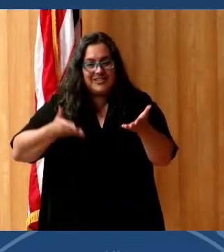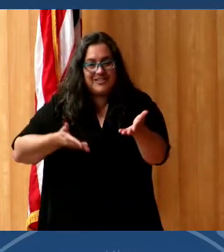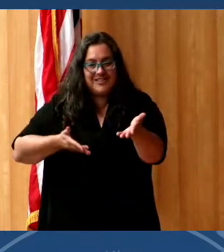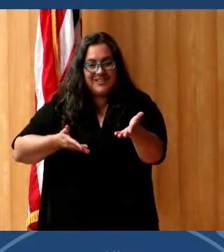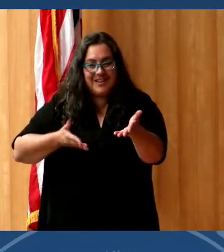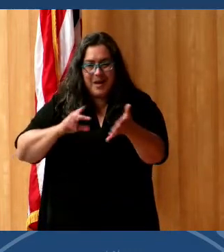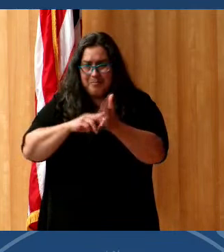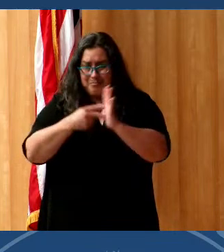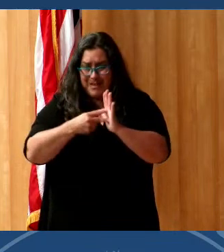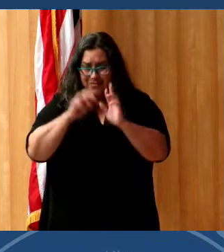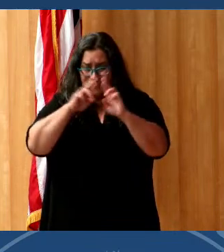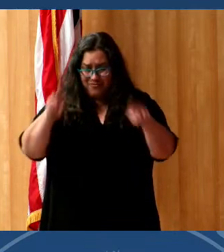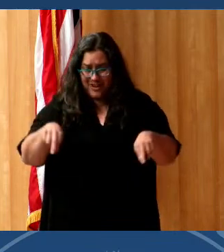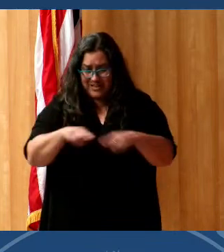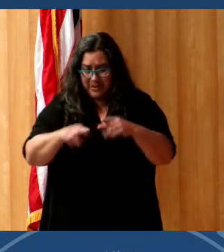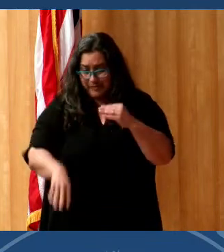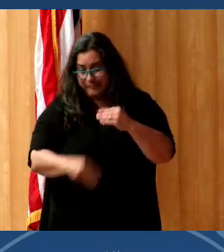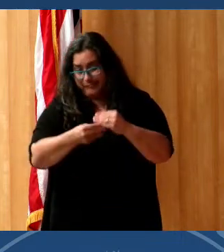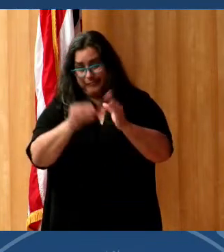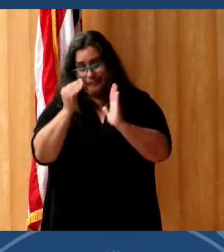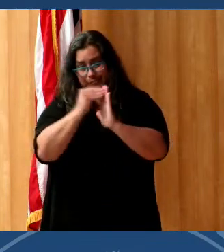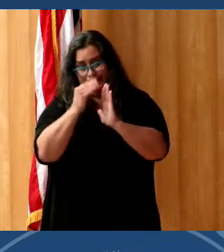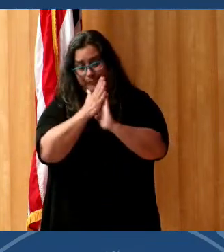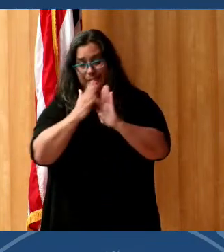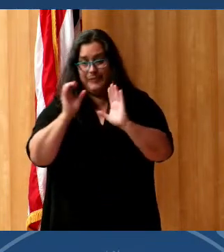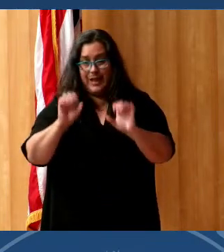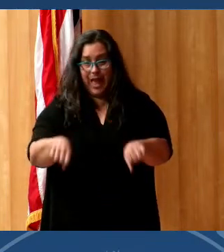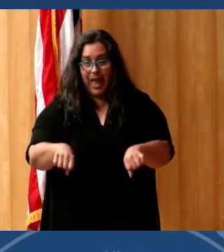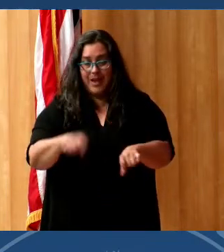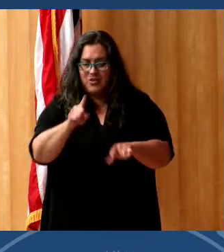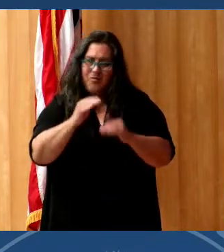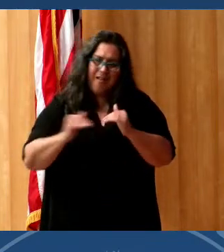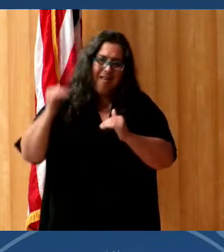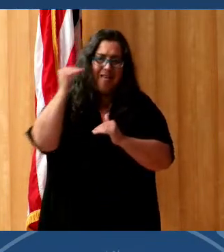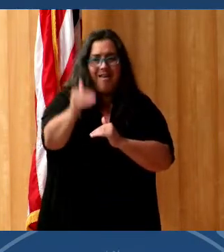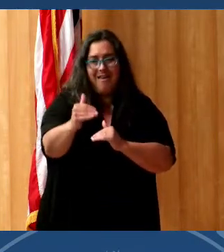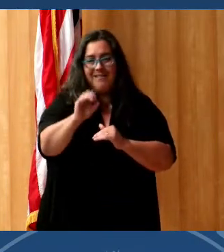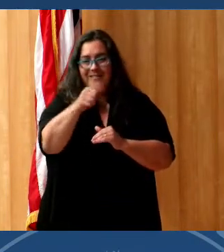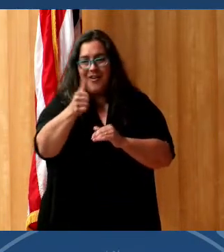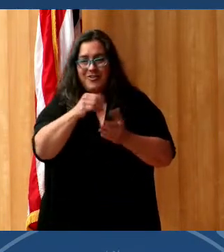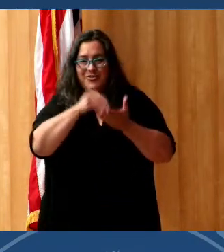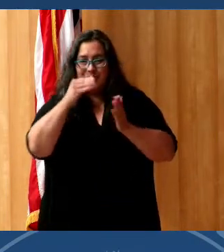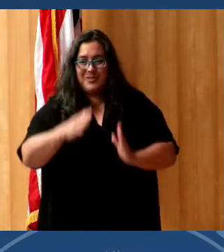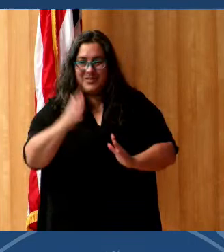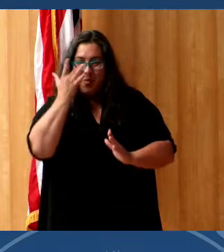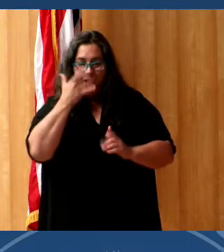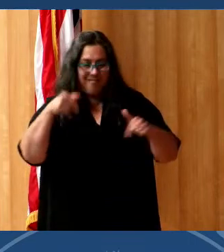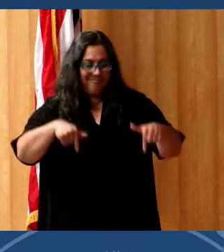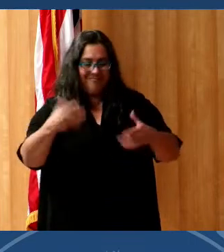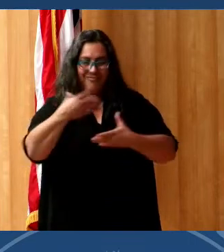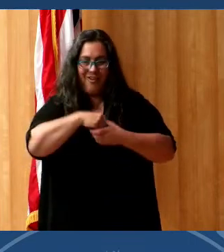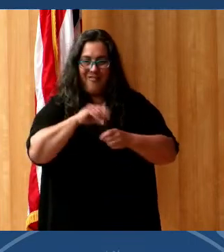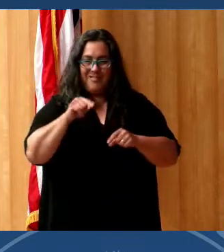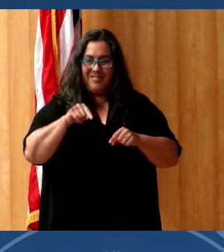add to your resume, right? That you are a step ahead by being in this program. So we would encourage you to stay down that